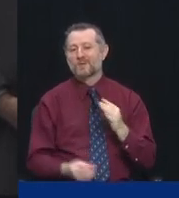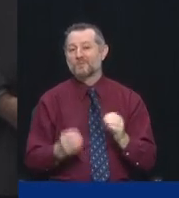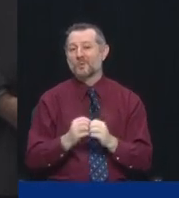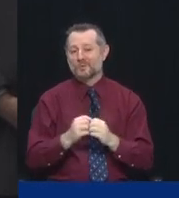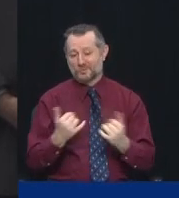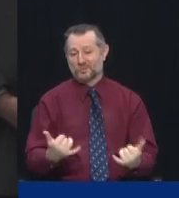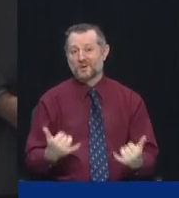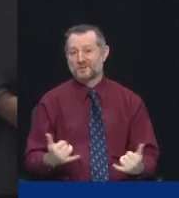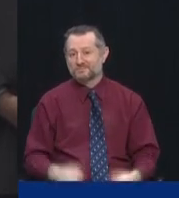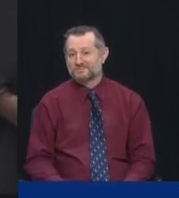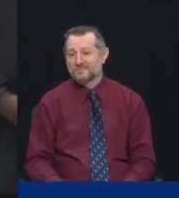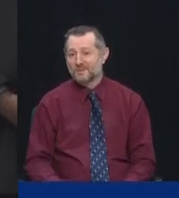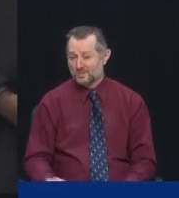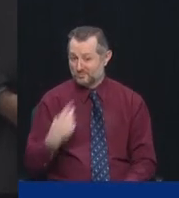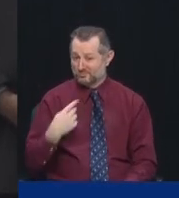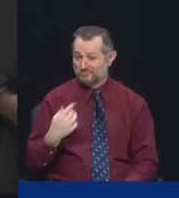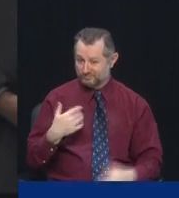the woods yet.